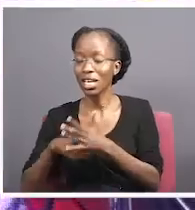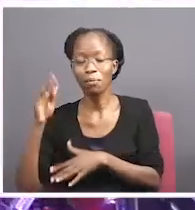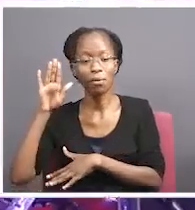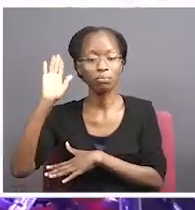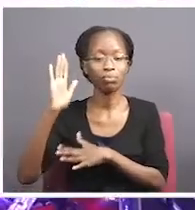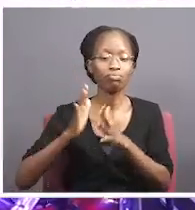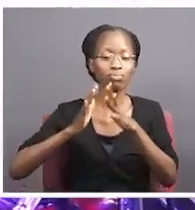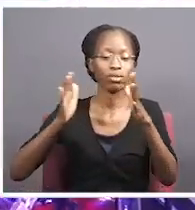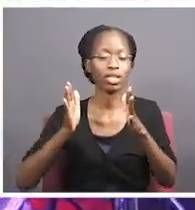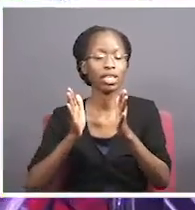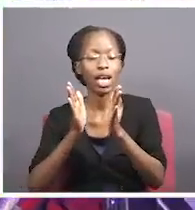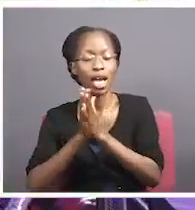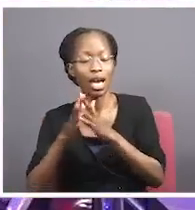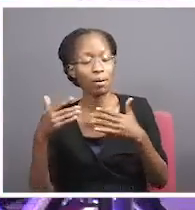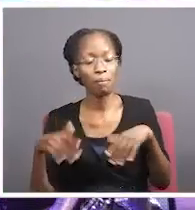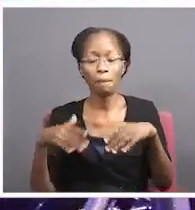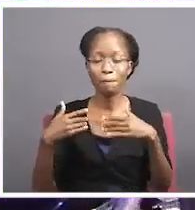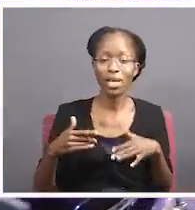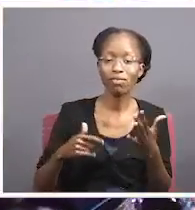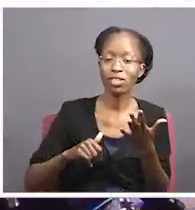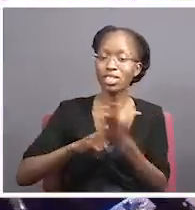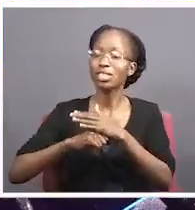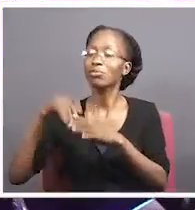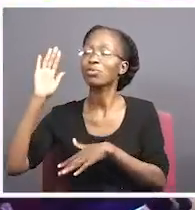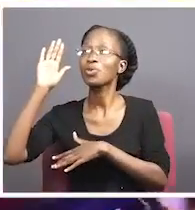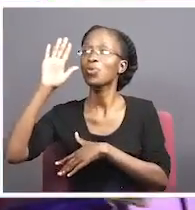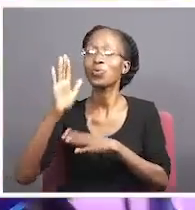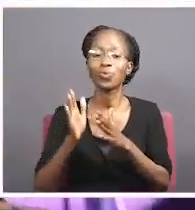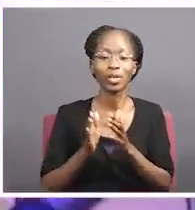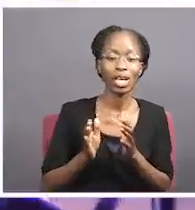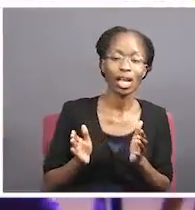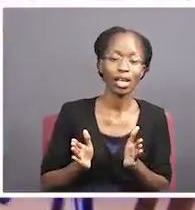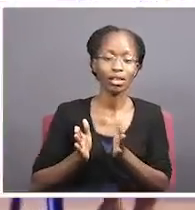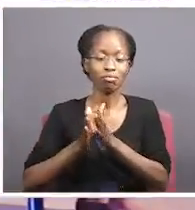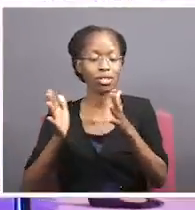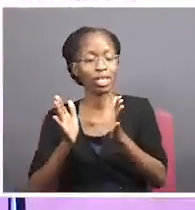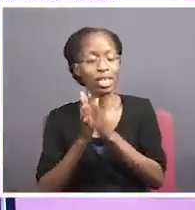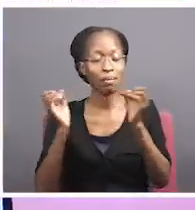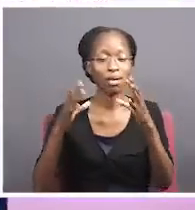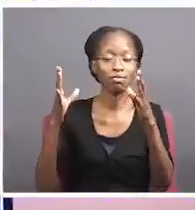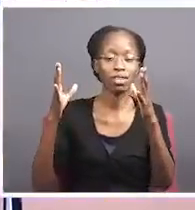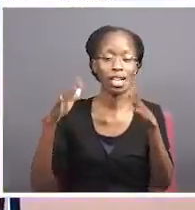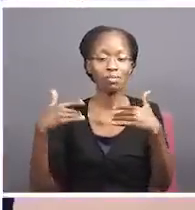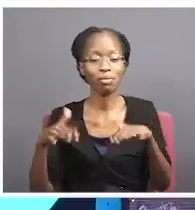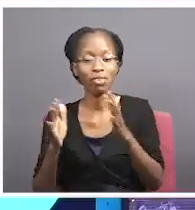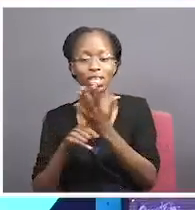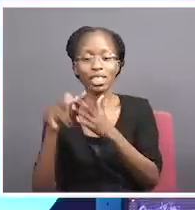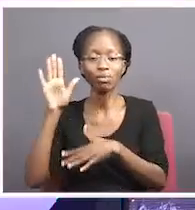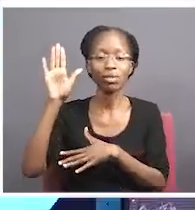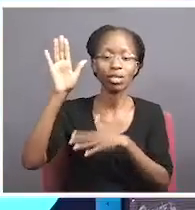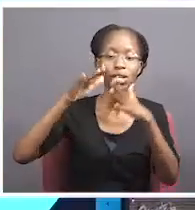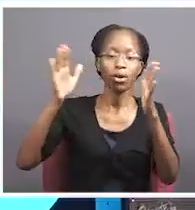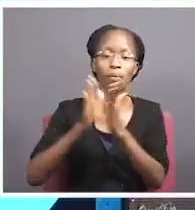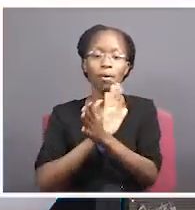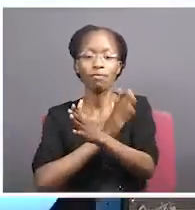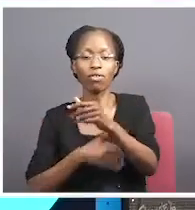your name. Greater, marvelous is your name. Greater, marvelous is your name. Greater, marvelous